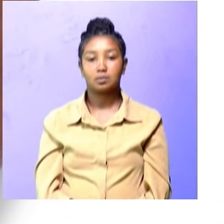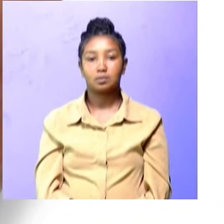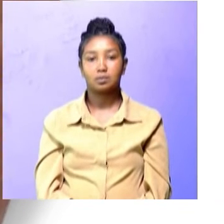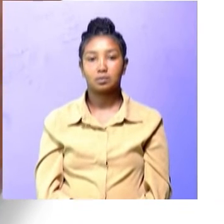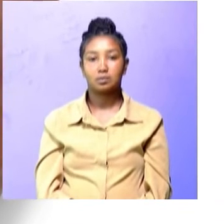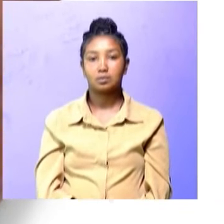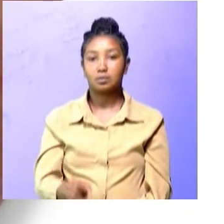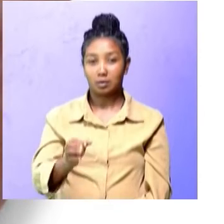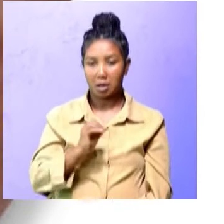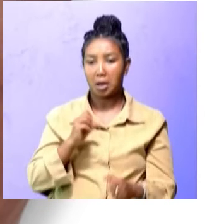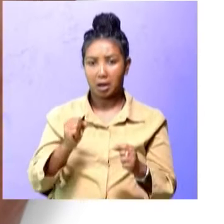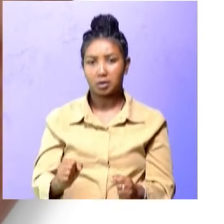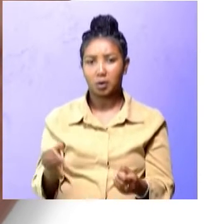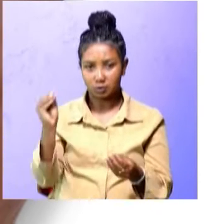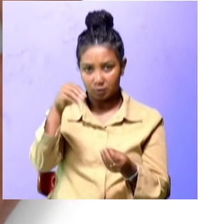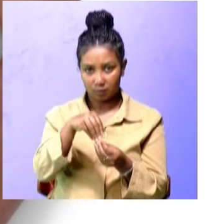I can also